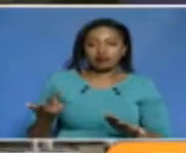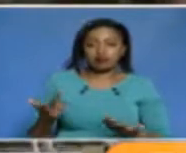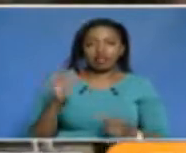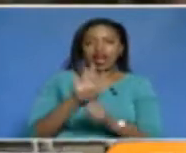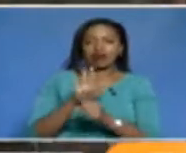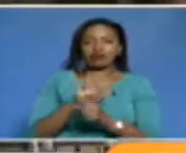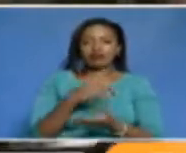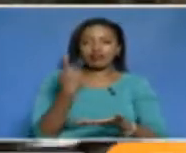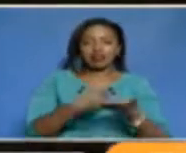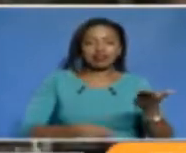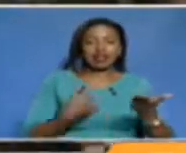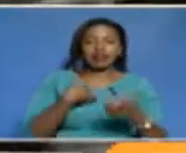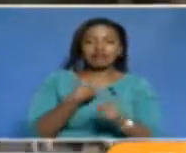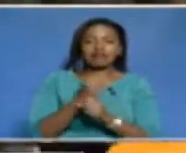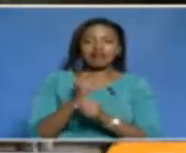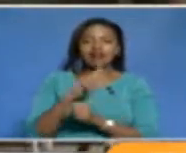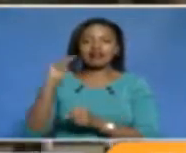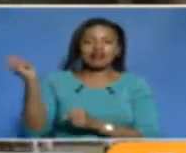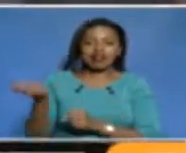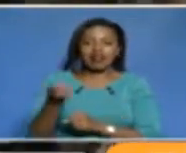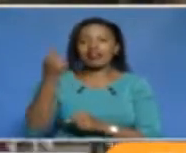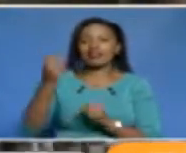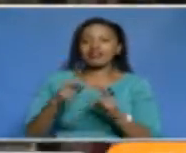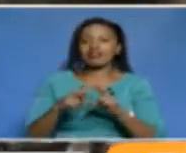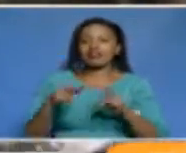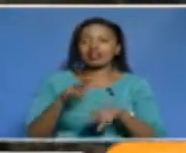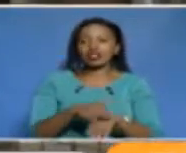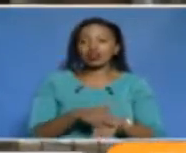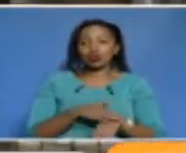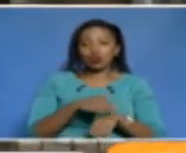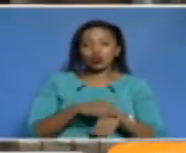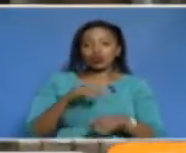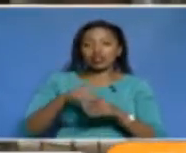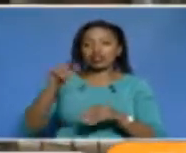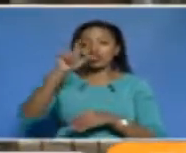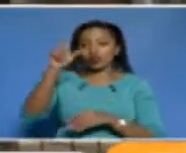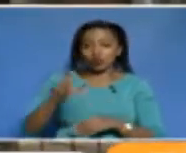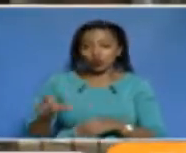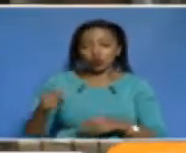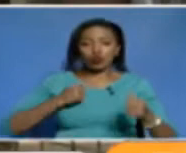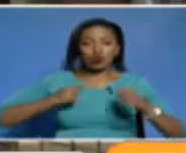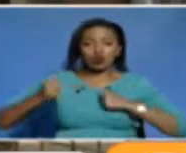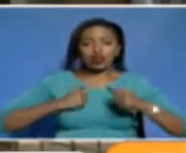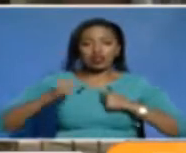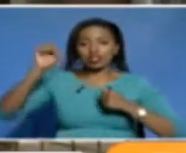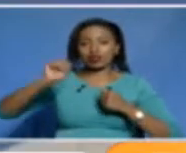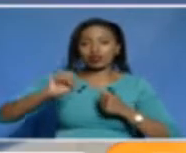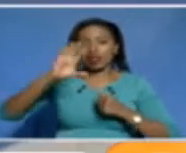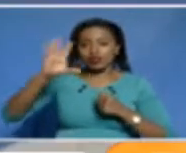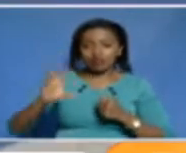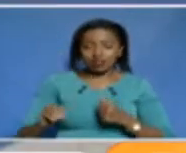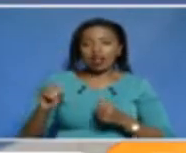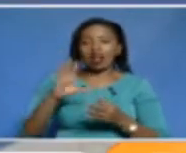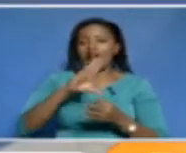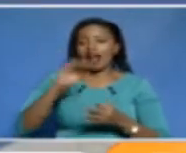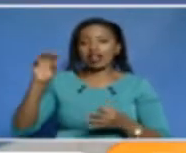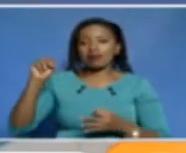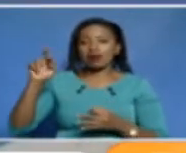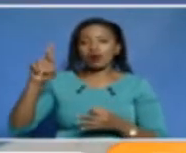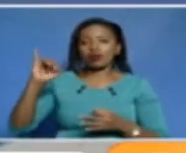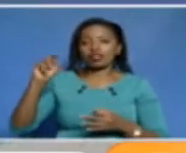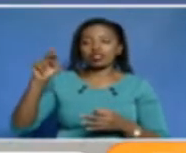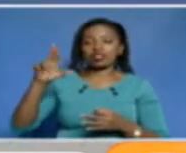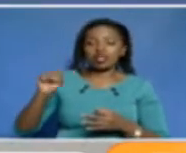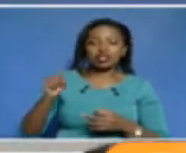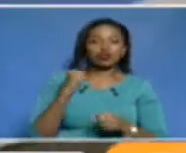made Kenya lag behind its peers in the region. Mauritius, Rwanda, and even South Africa are doing well, as investors